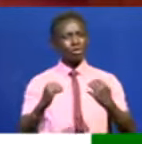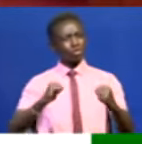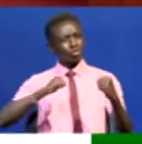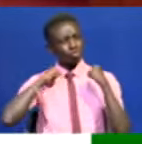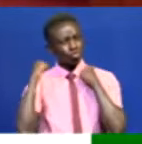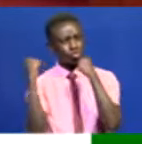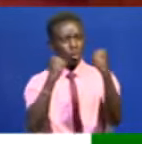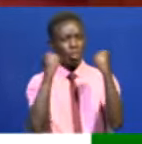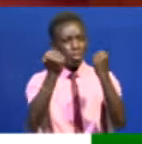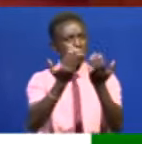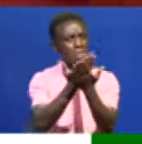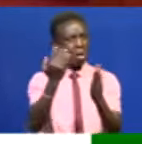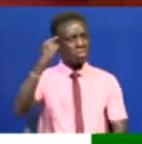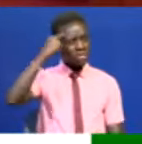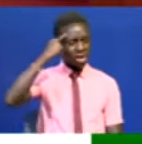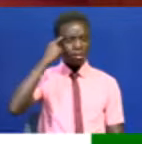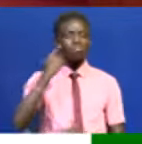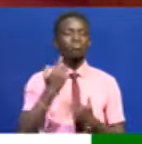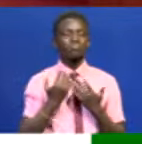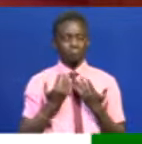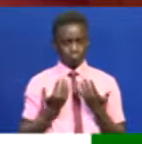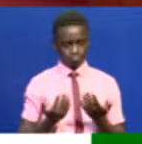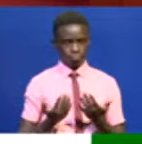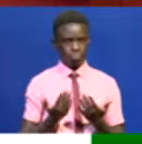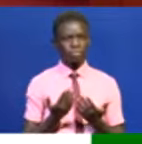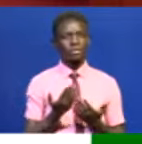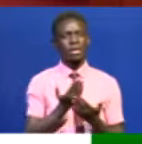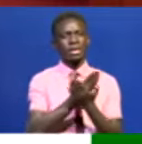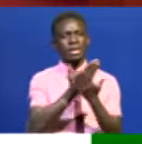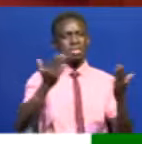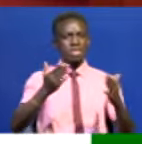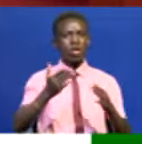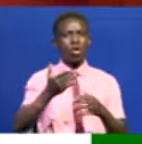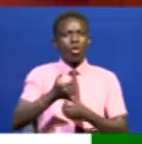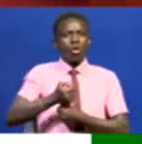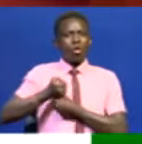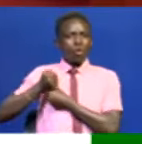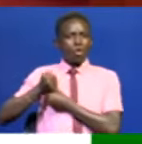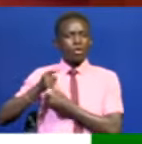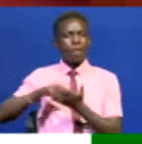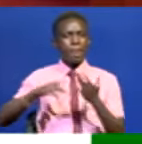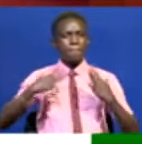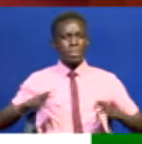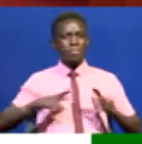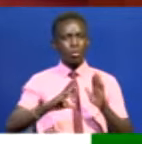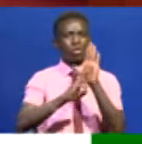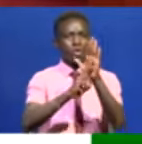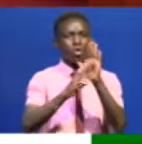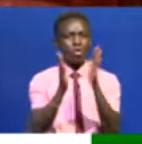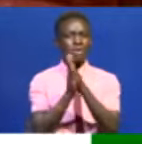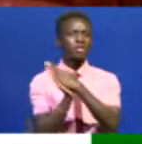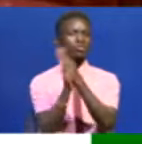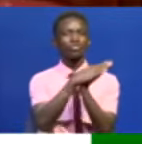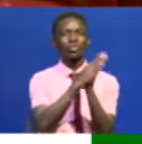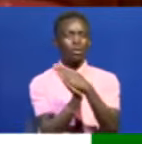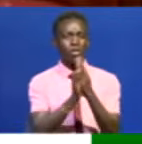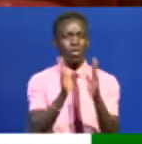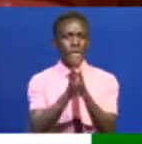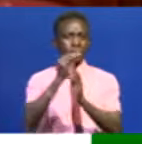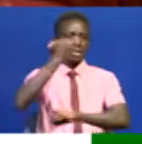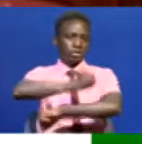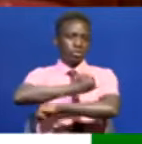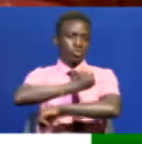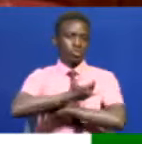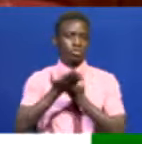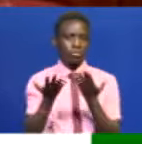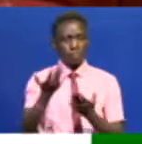perceive yourself, to hold the people's representatives with contempt and the institution of parliament. So this message must